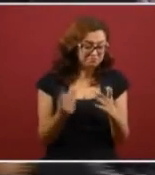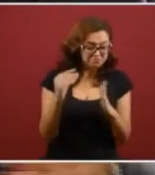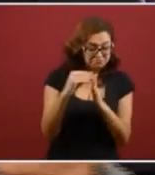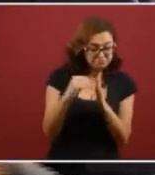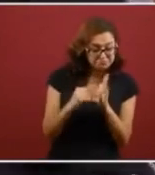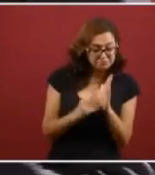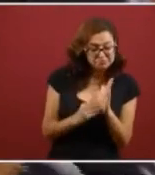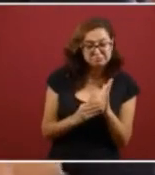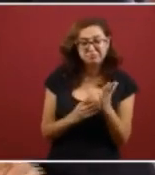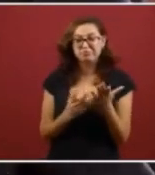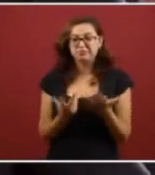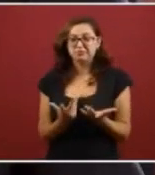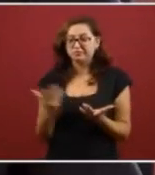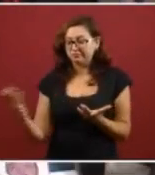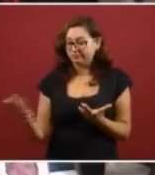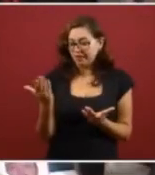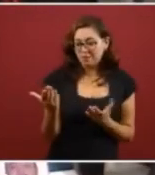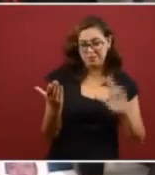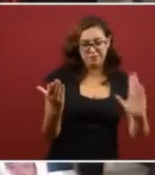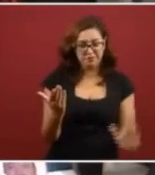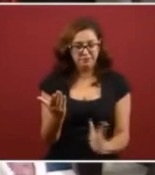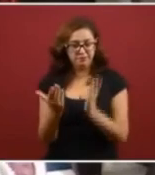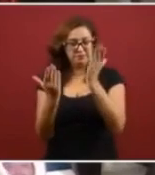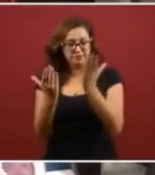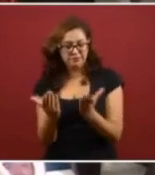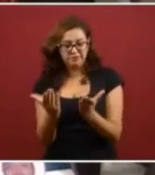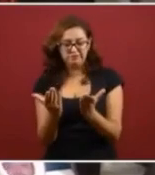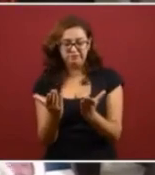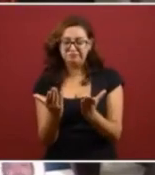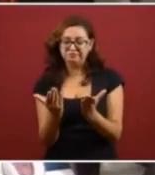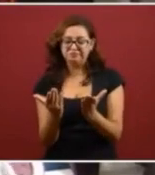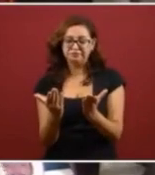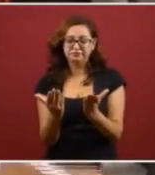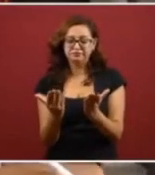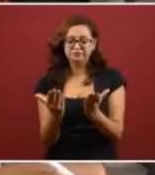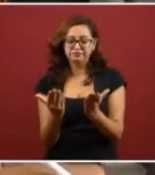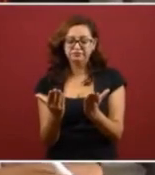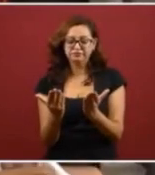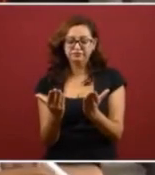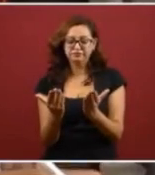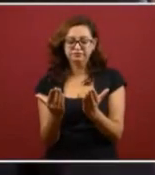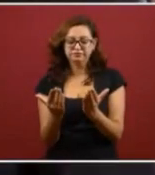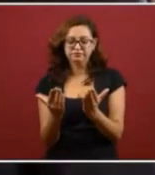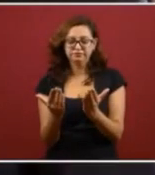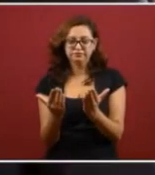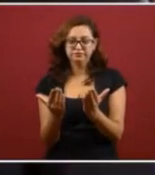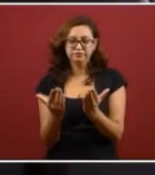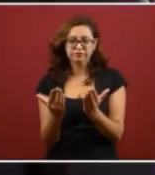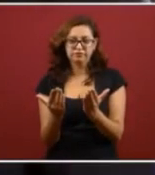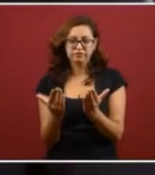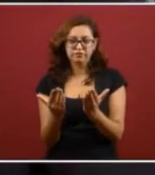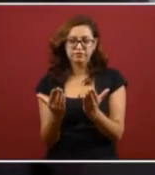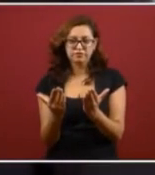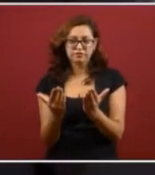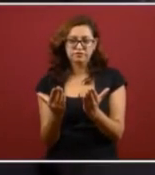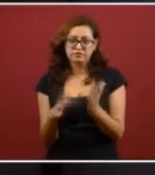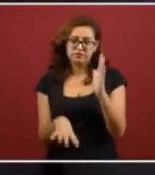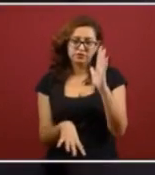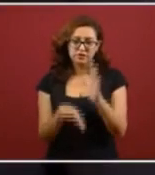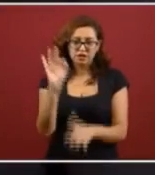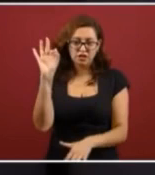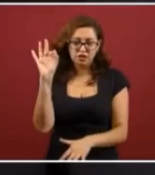agree with. There was two versions. Y la versión and the version that quedó,